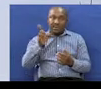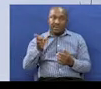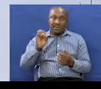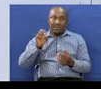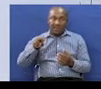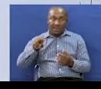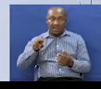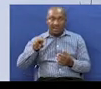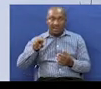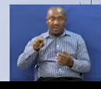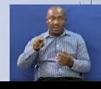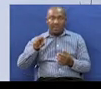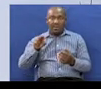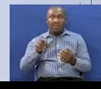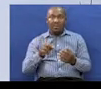relights